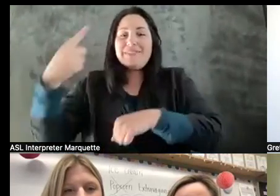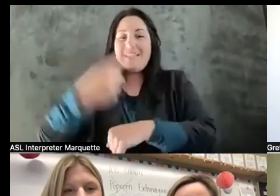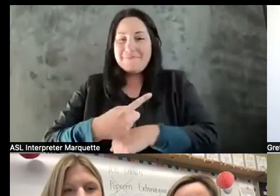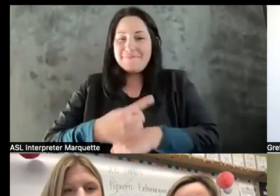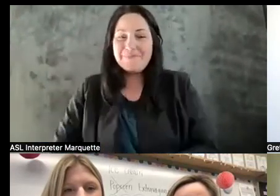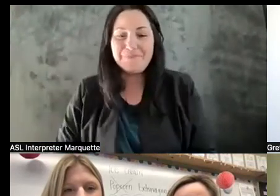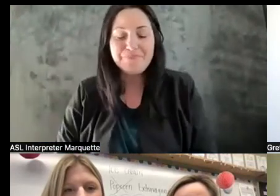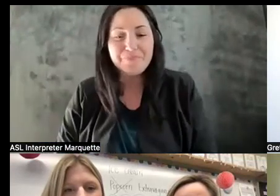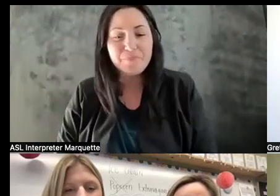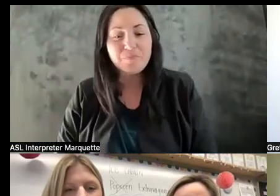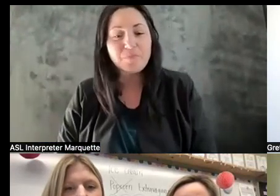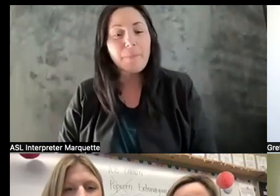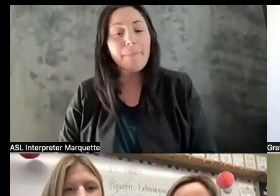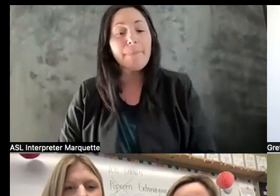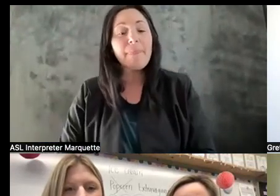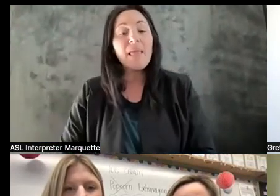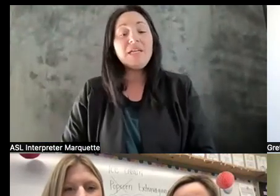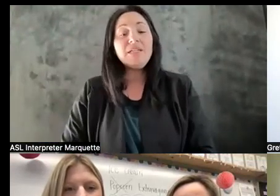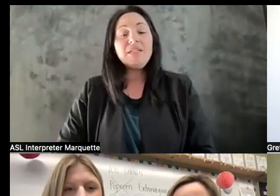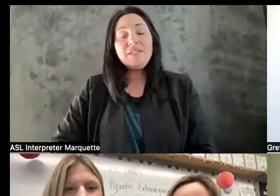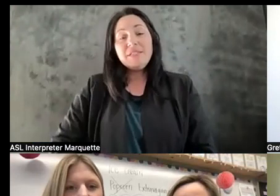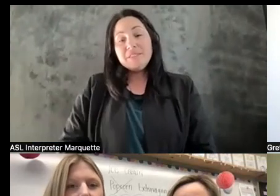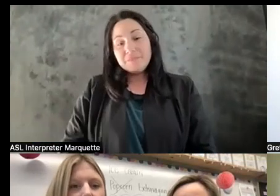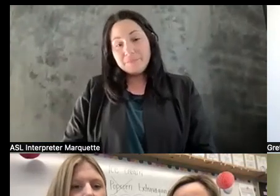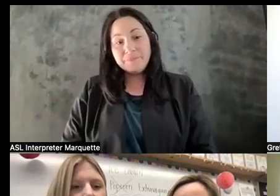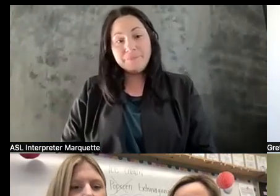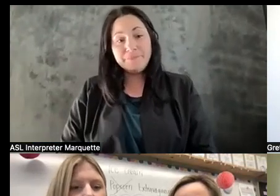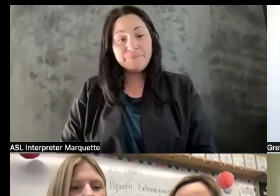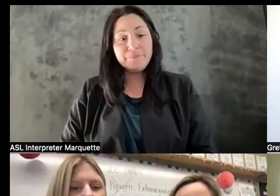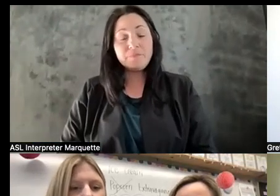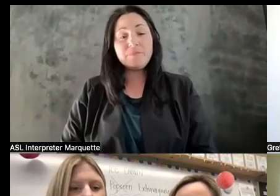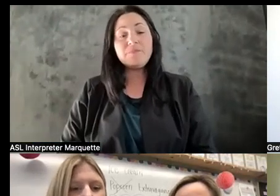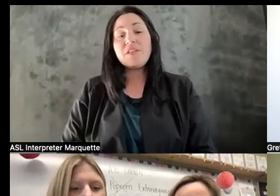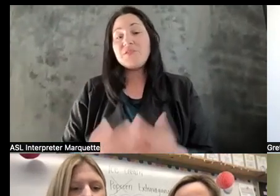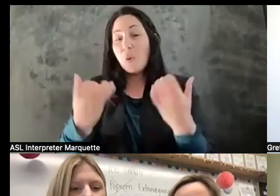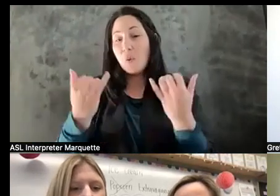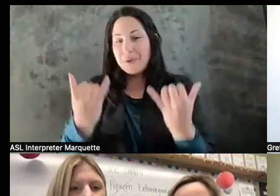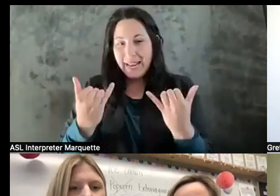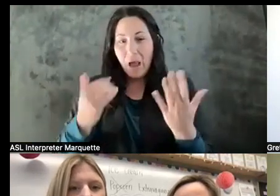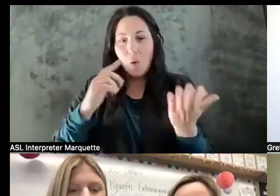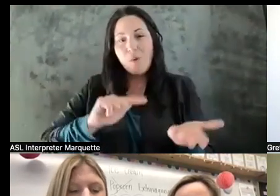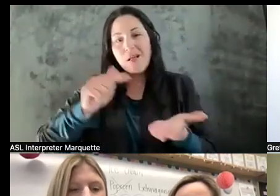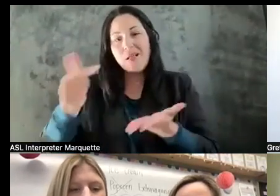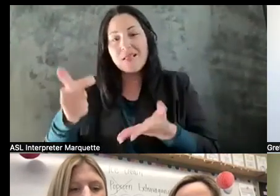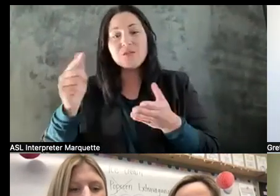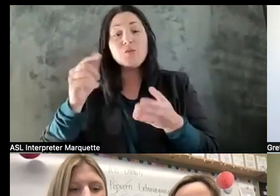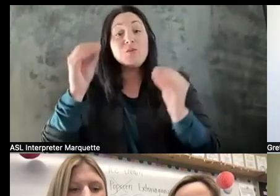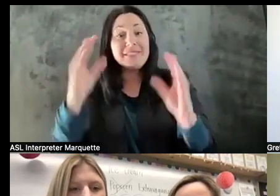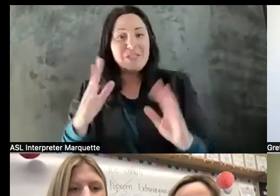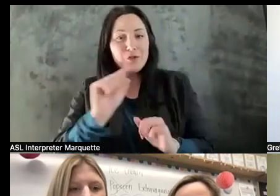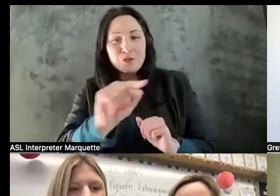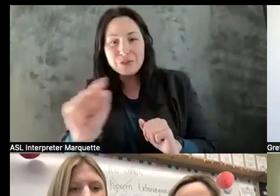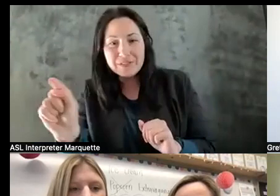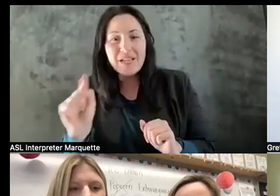us. So without further ado of me speaking, I'm going to go ahead and turn it over to the teachers who are going to